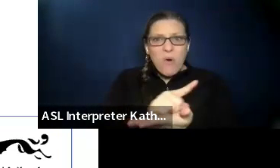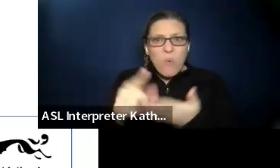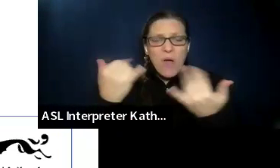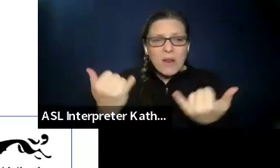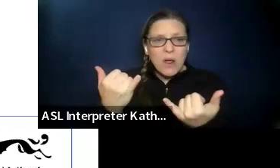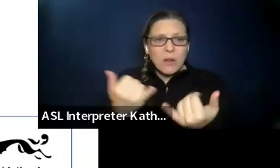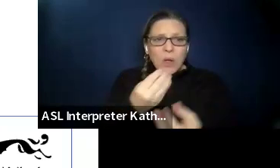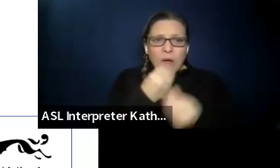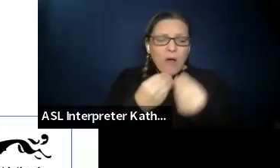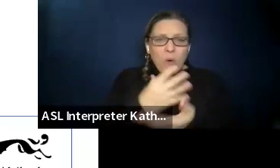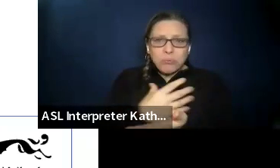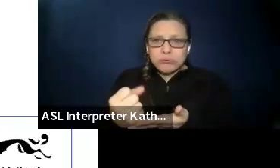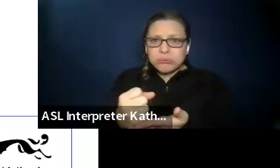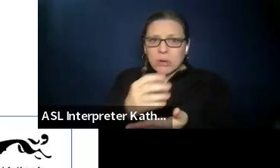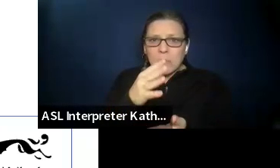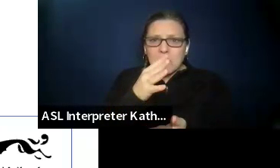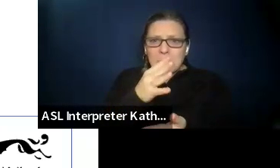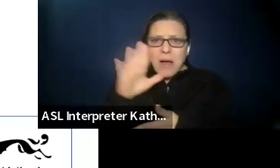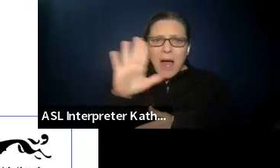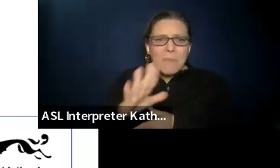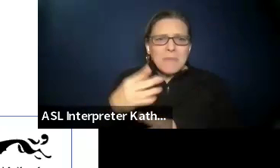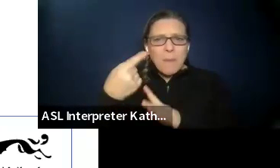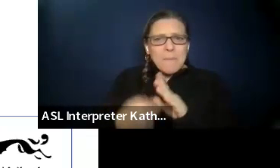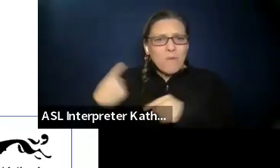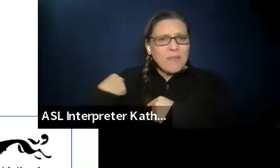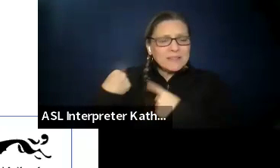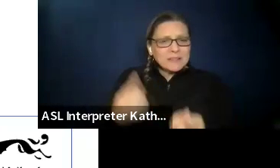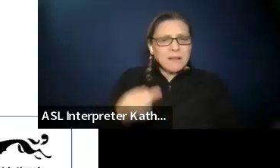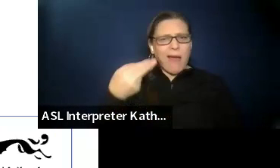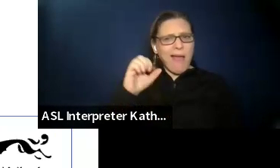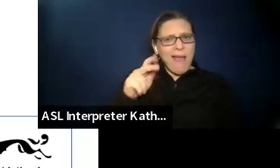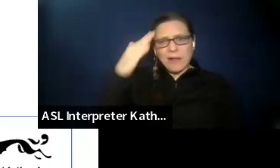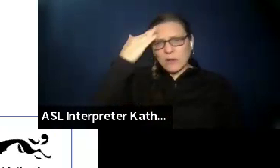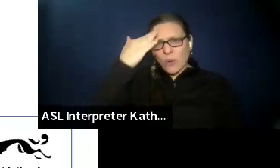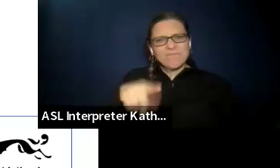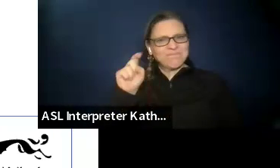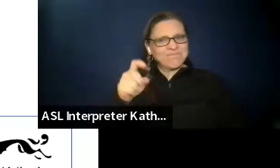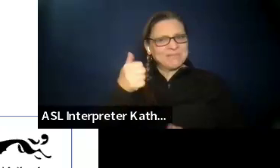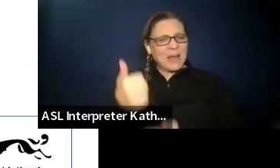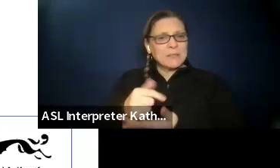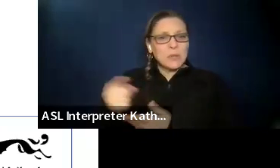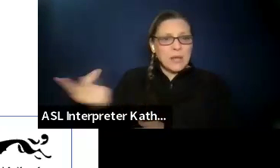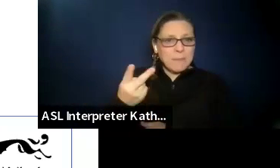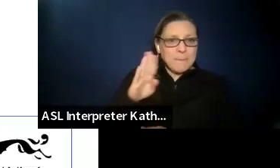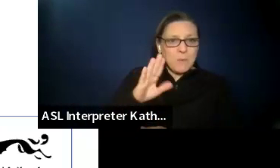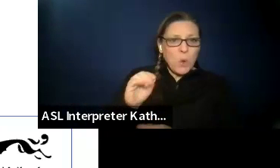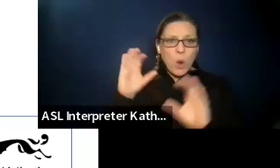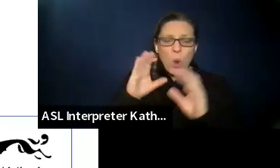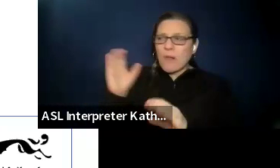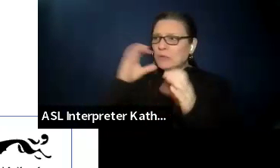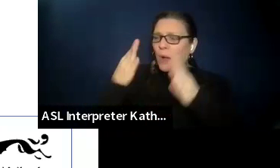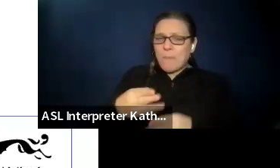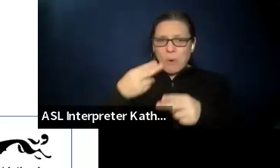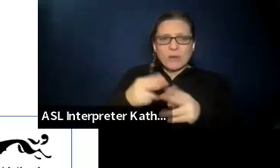are out of food, and mom has never stayed away this long. Hank knows he needs help, so he and Boo seek out the stranger